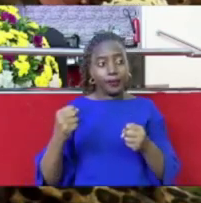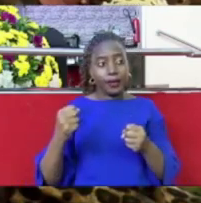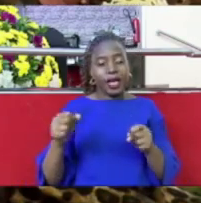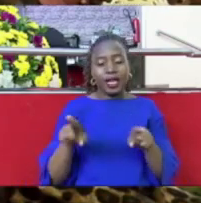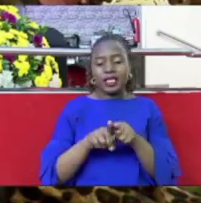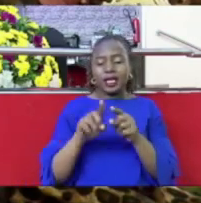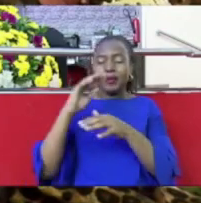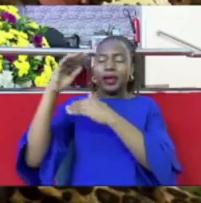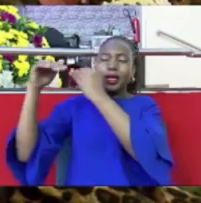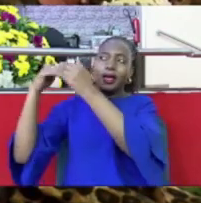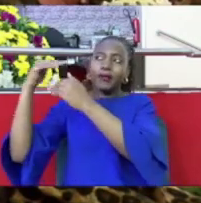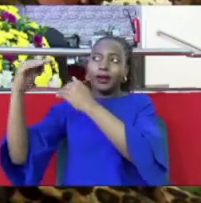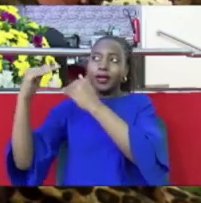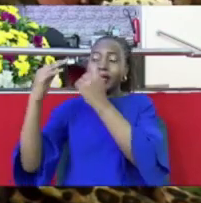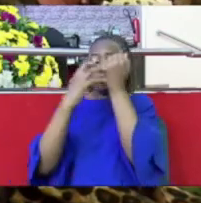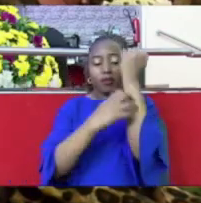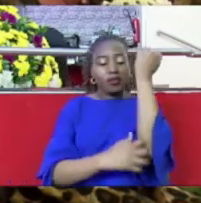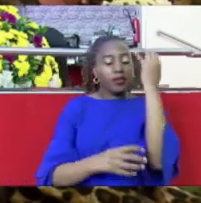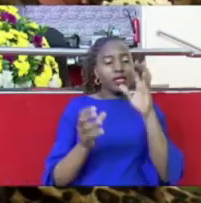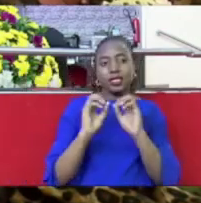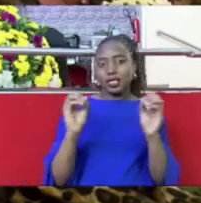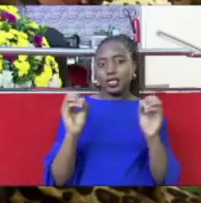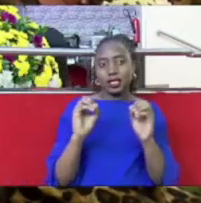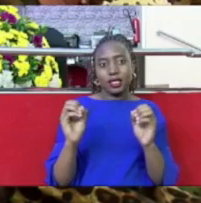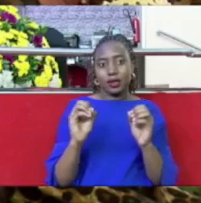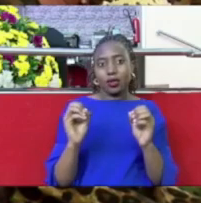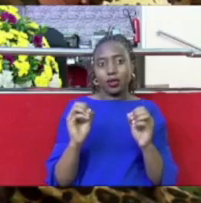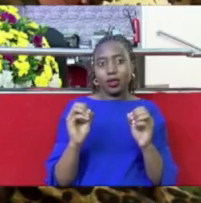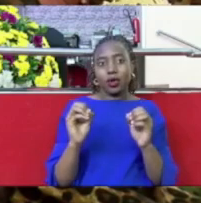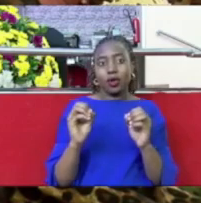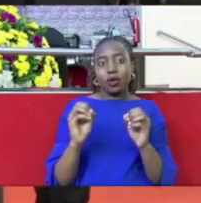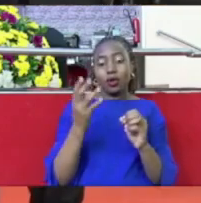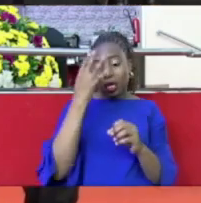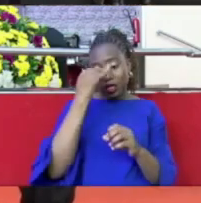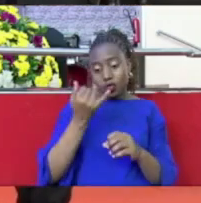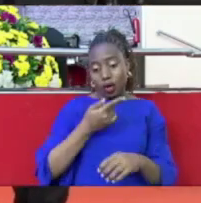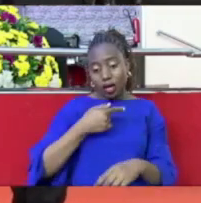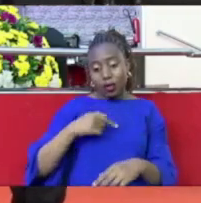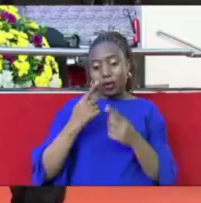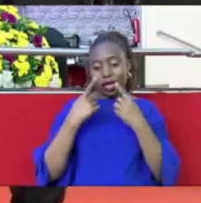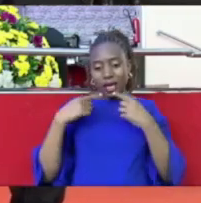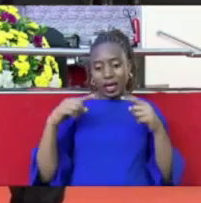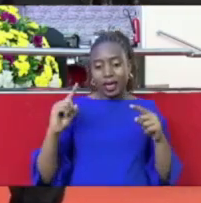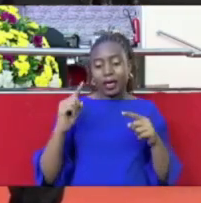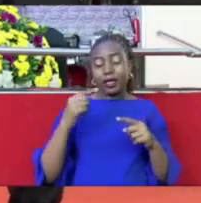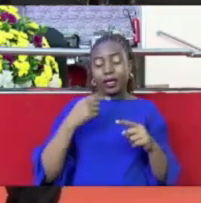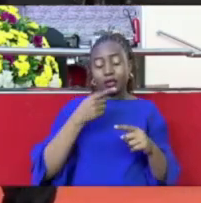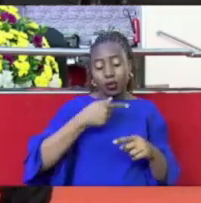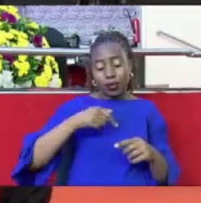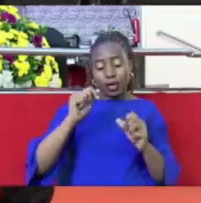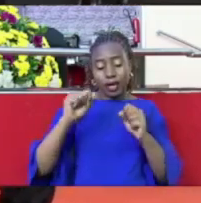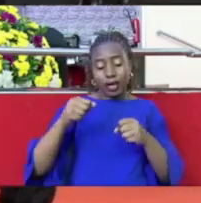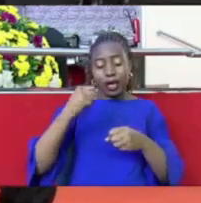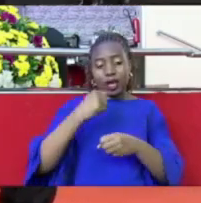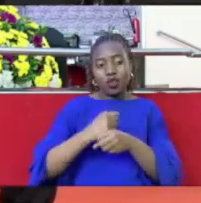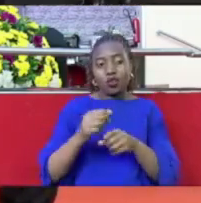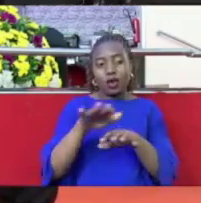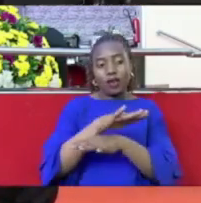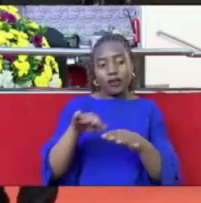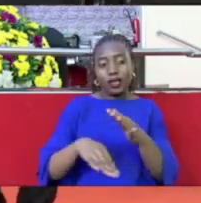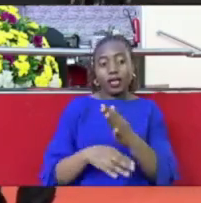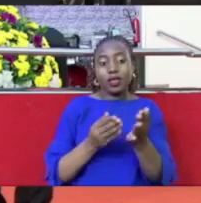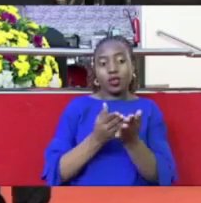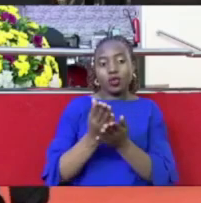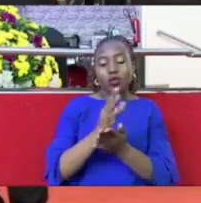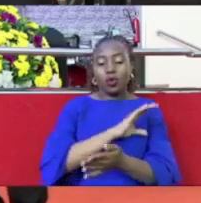That's when you can approach him and say, I can do all things through Christ who strengthens me. Hivyo basi ndio sababu naweza kumwenda ukasema na. And if